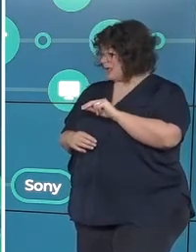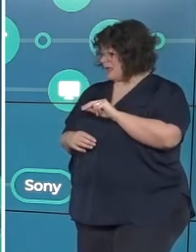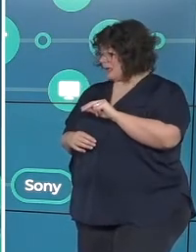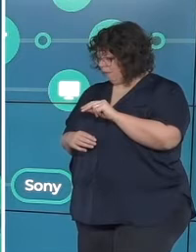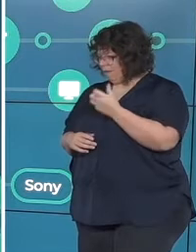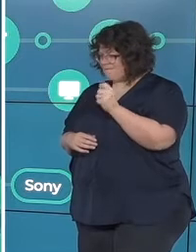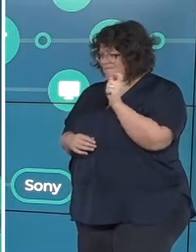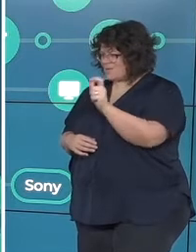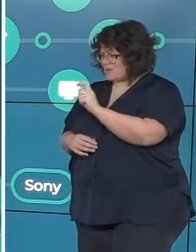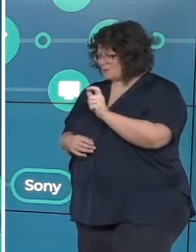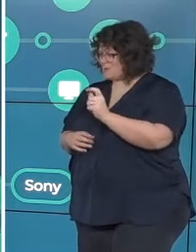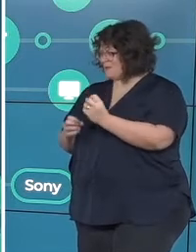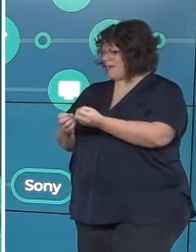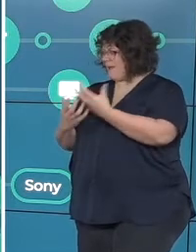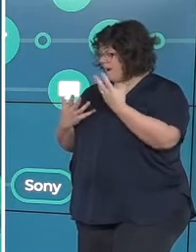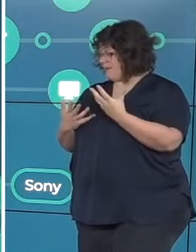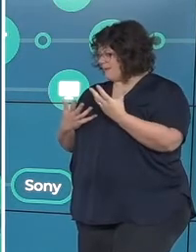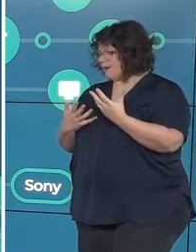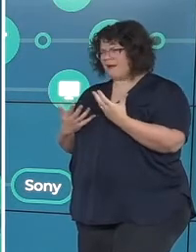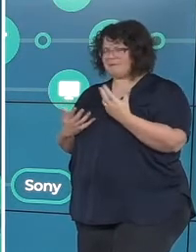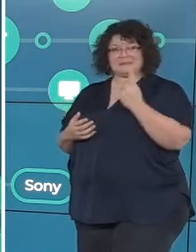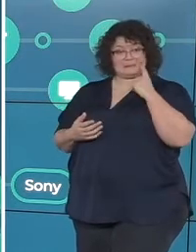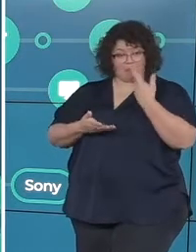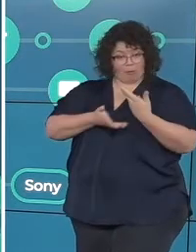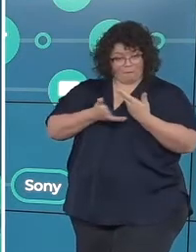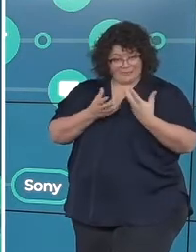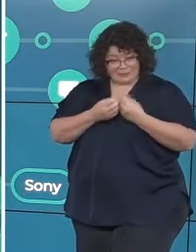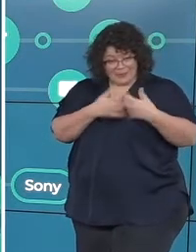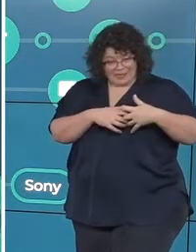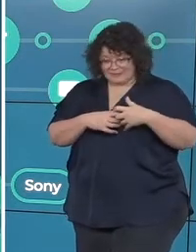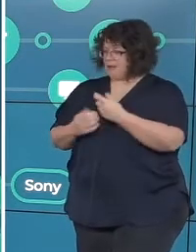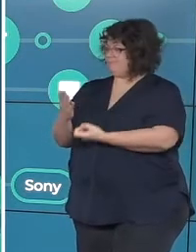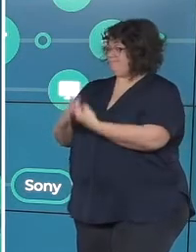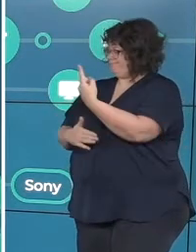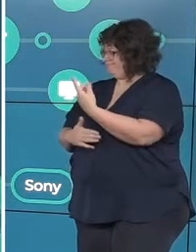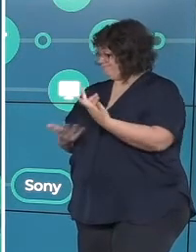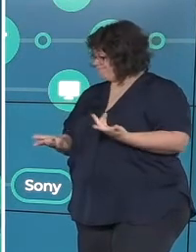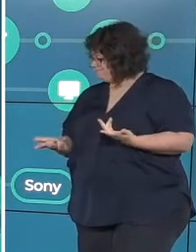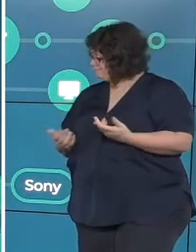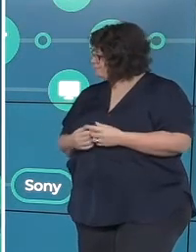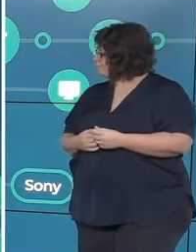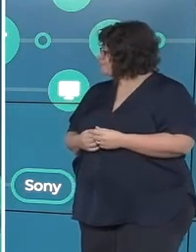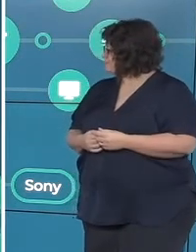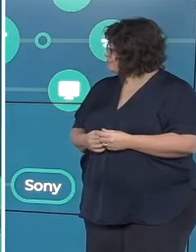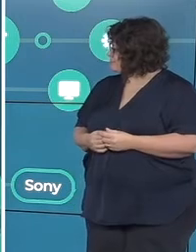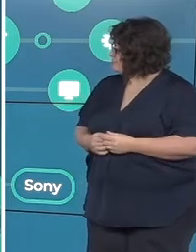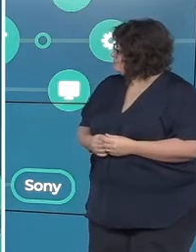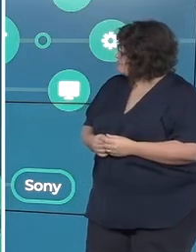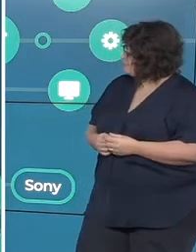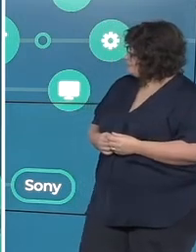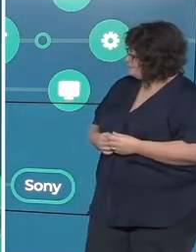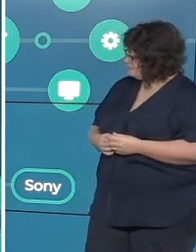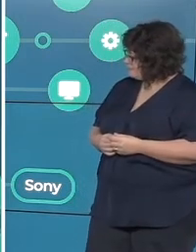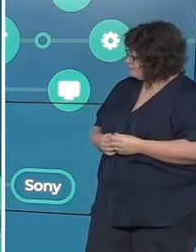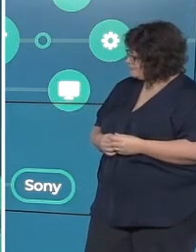a single idea, could make it into 1 billion devices. And the power of when you really think through a lot of the